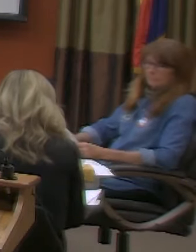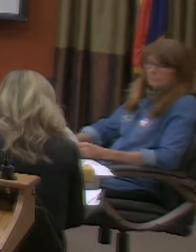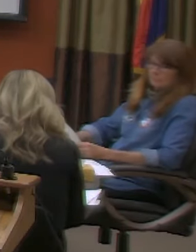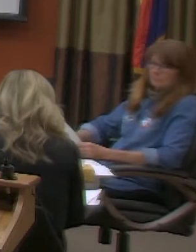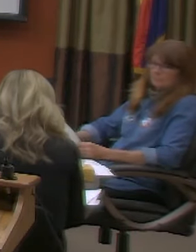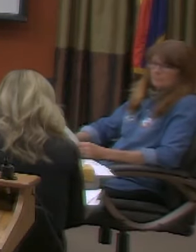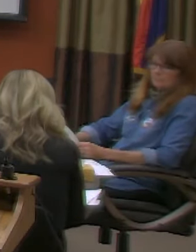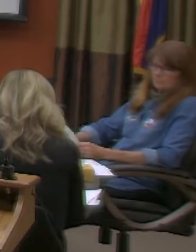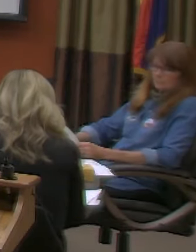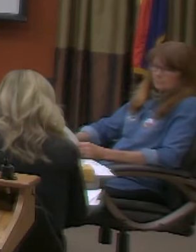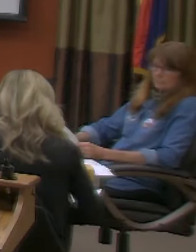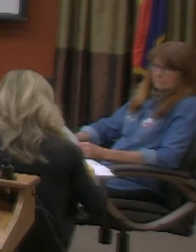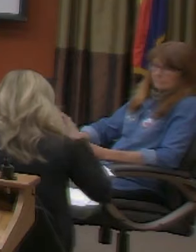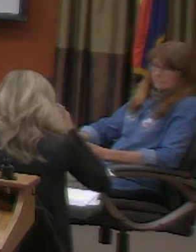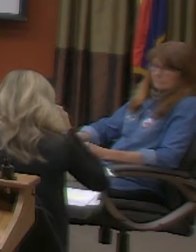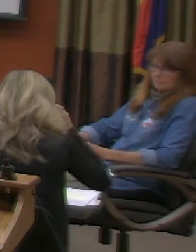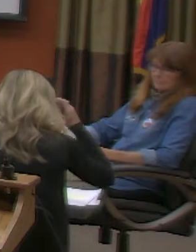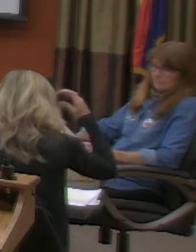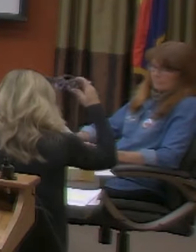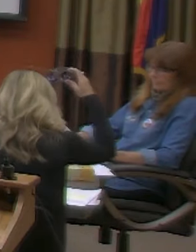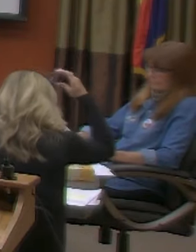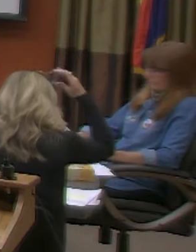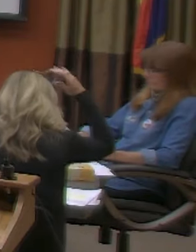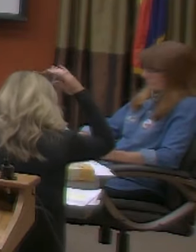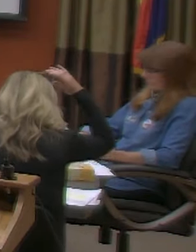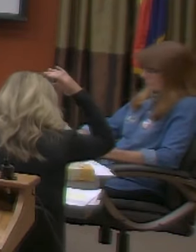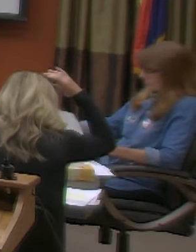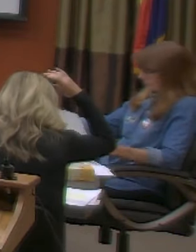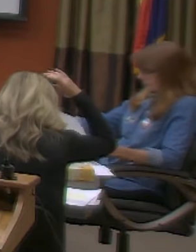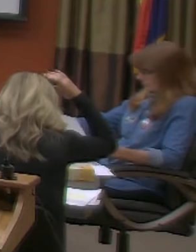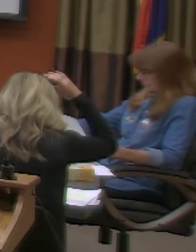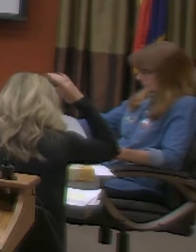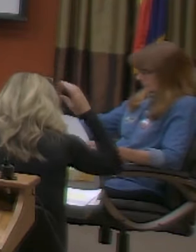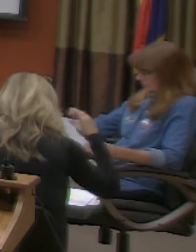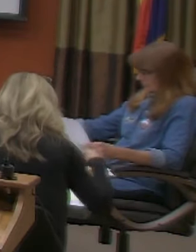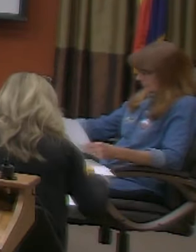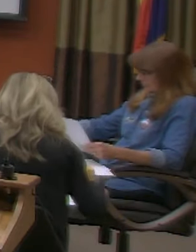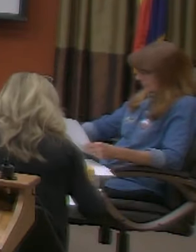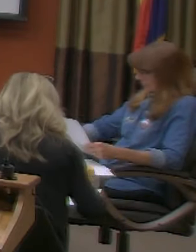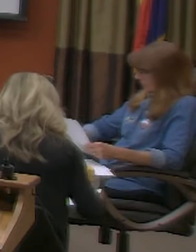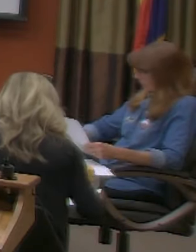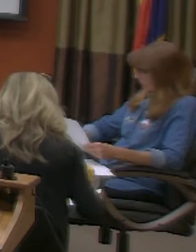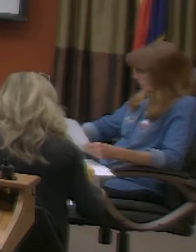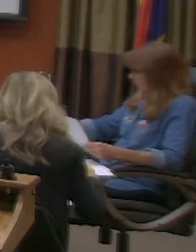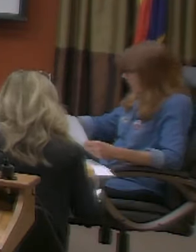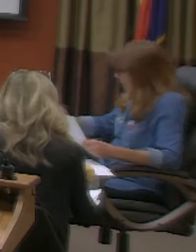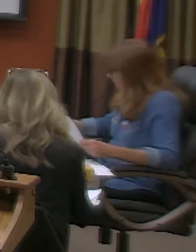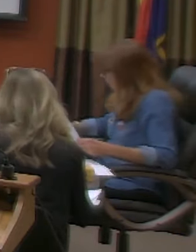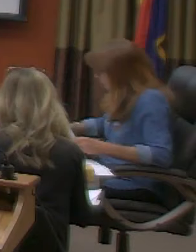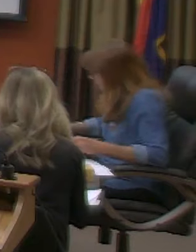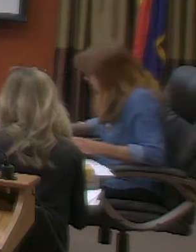Valley homeowner who has been a resident for the last 20 years, I vote. See,